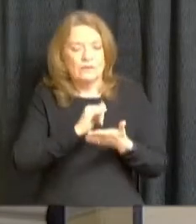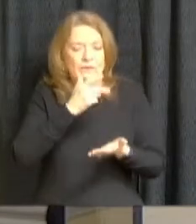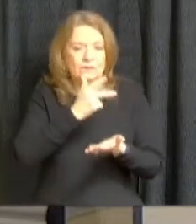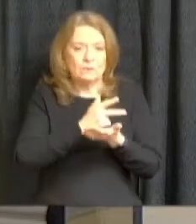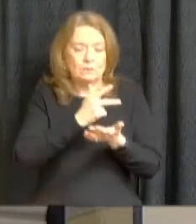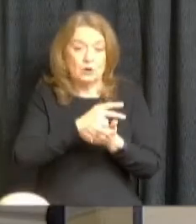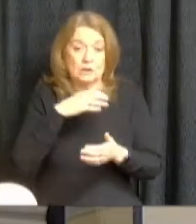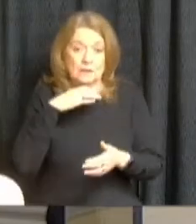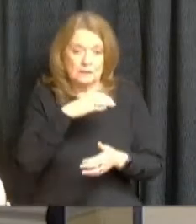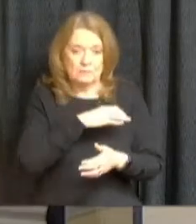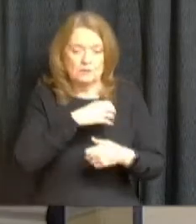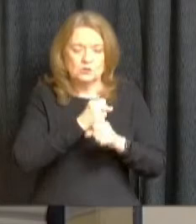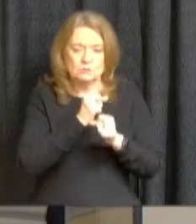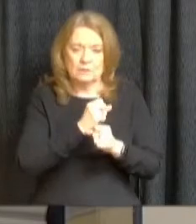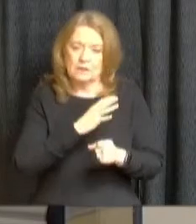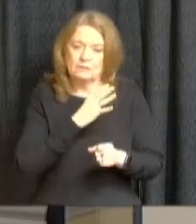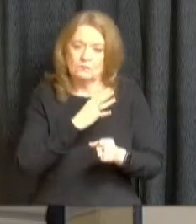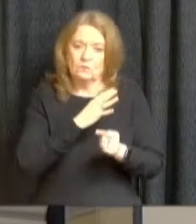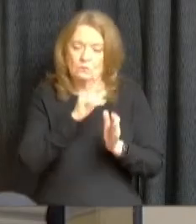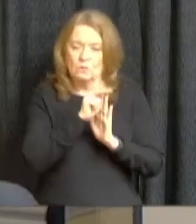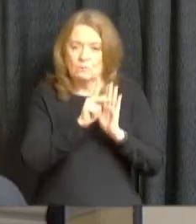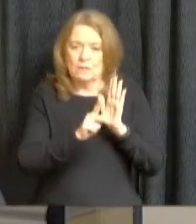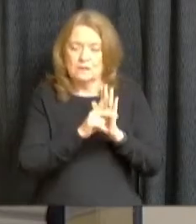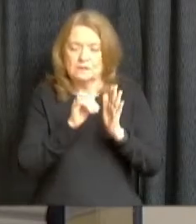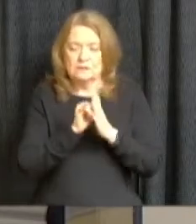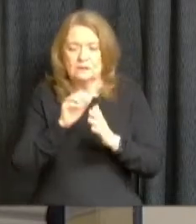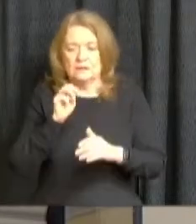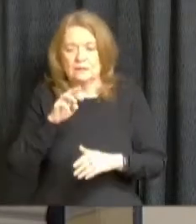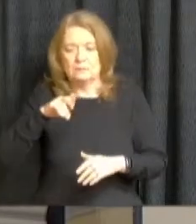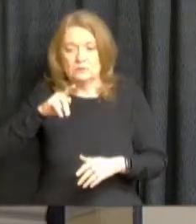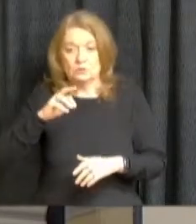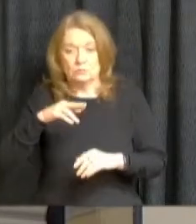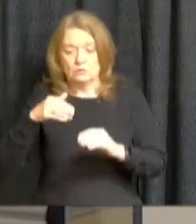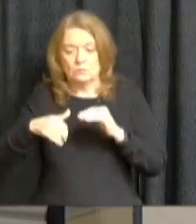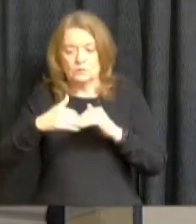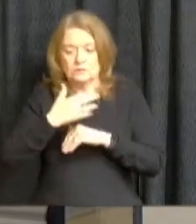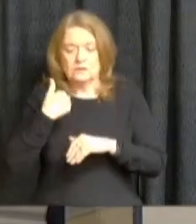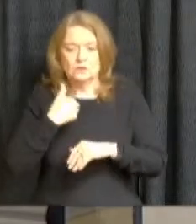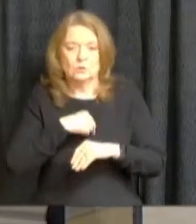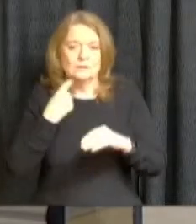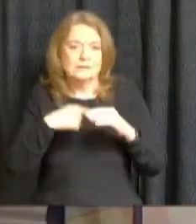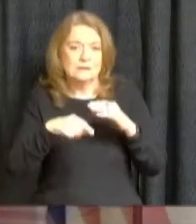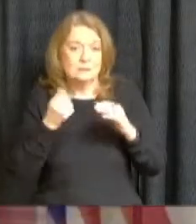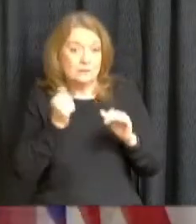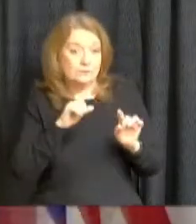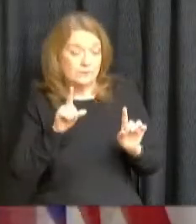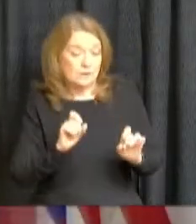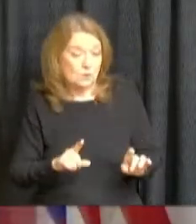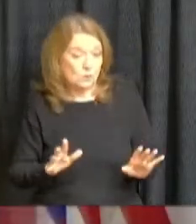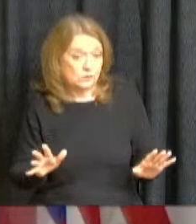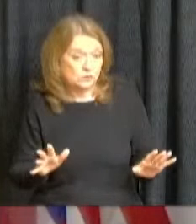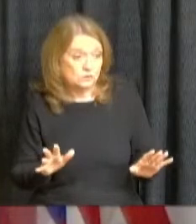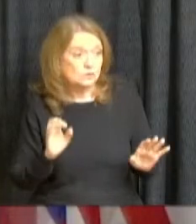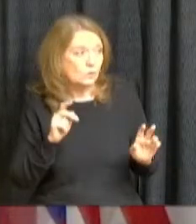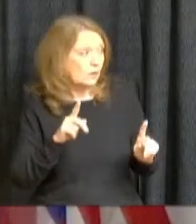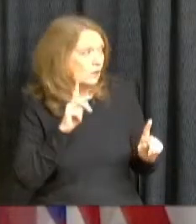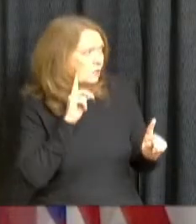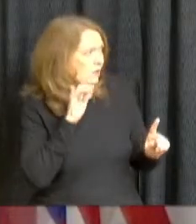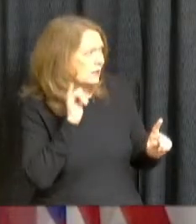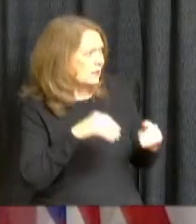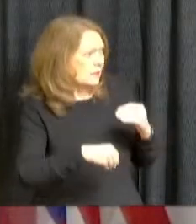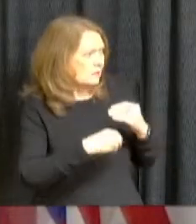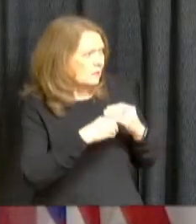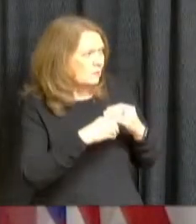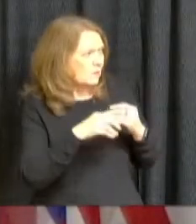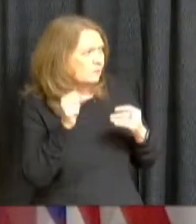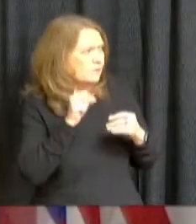commission formalize the policy that Mr. Palmer sent to us in an email. Any questions? Okay, you've heard, is that an